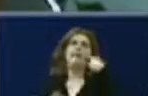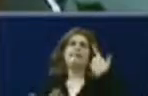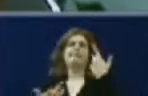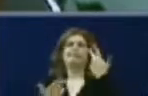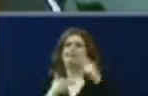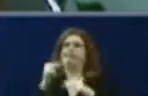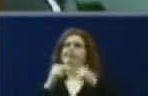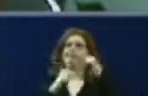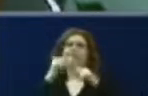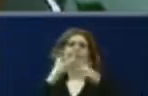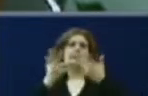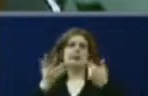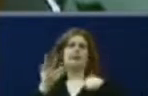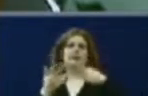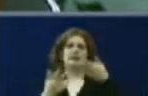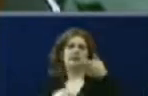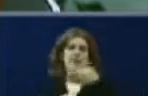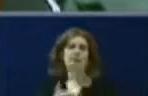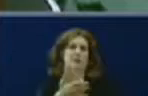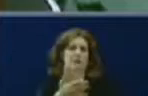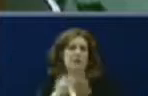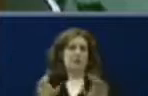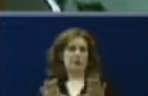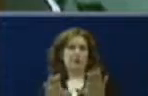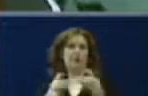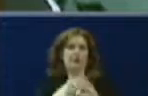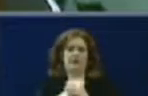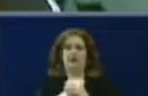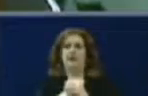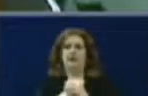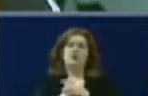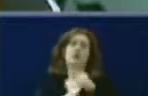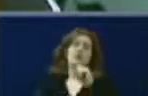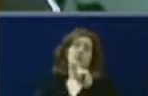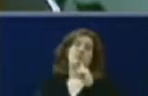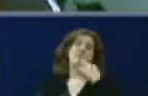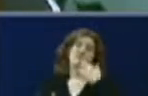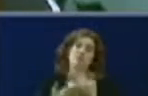building of what Knight is doing. So it was a great event.